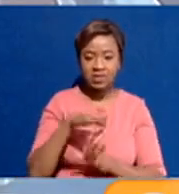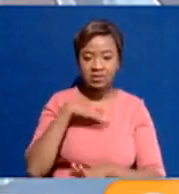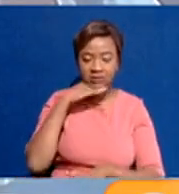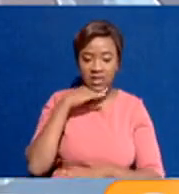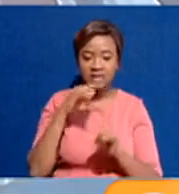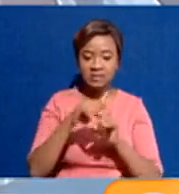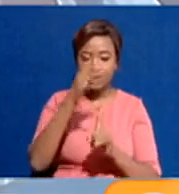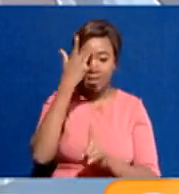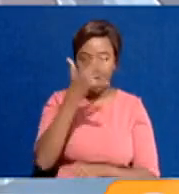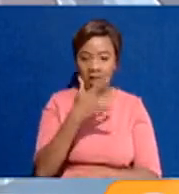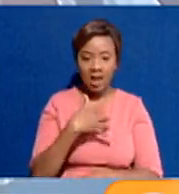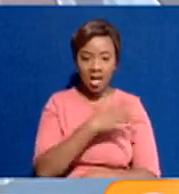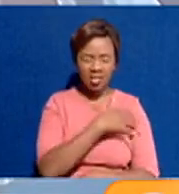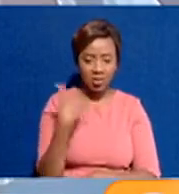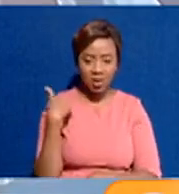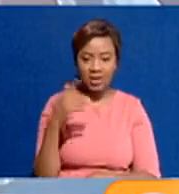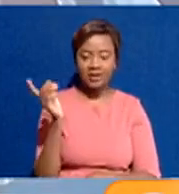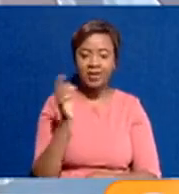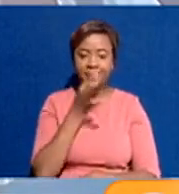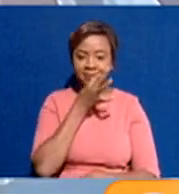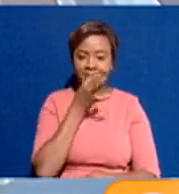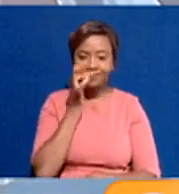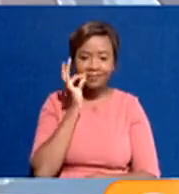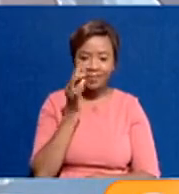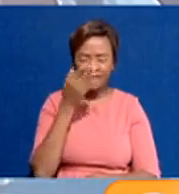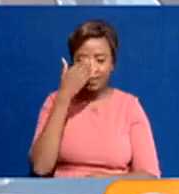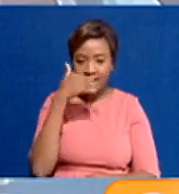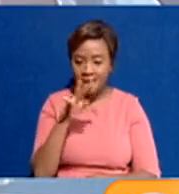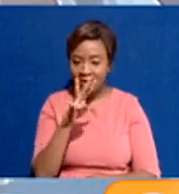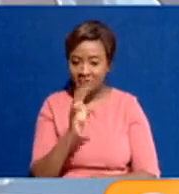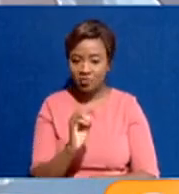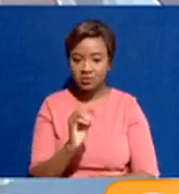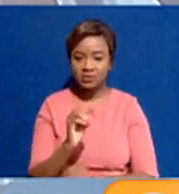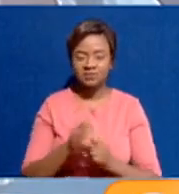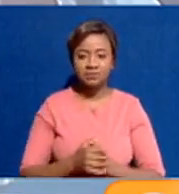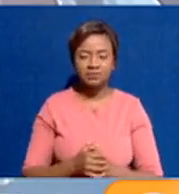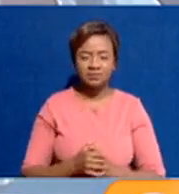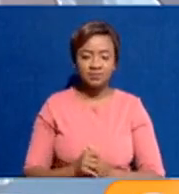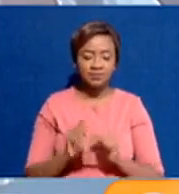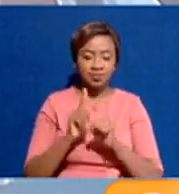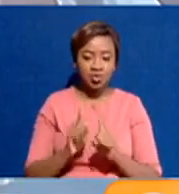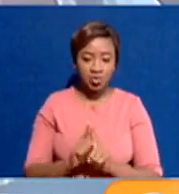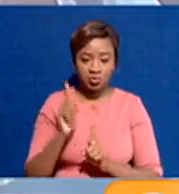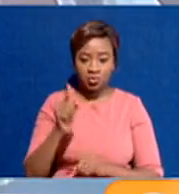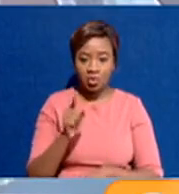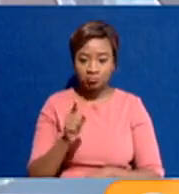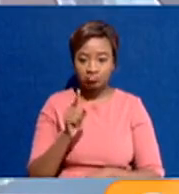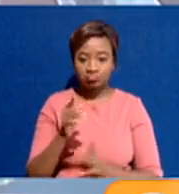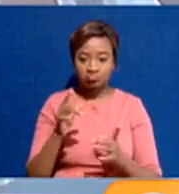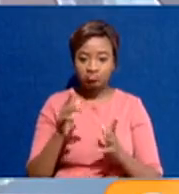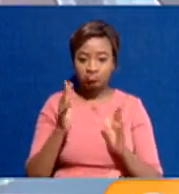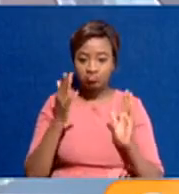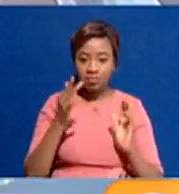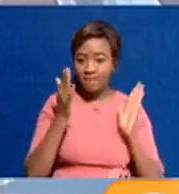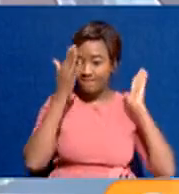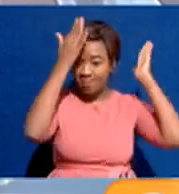mark the end of their 40 days Lent. Archbishop Philip Anyola from the Holy Family Basilica in Nairobi led the